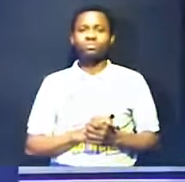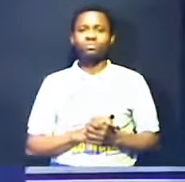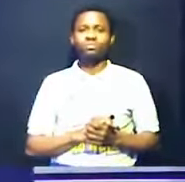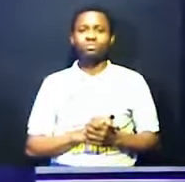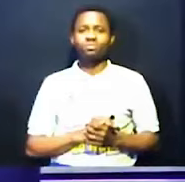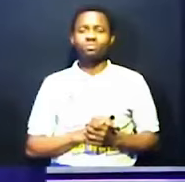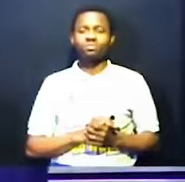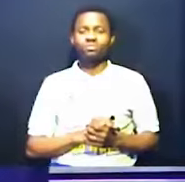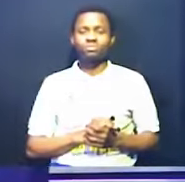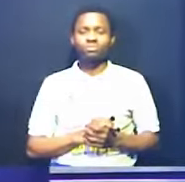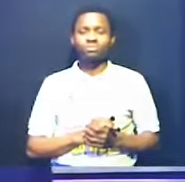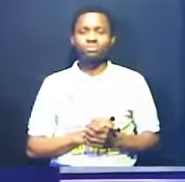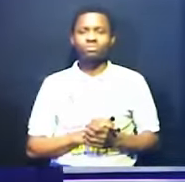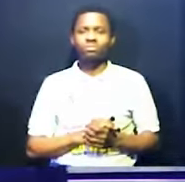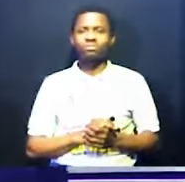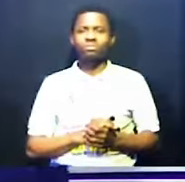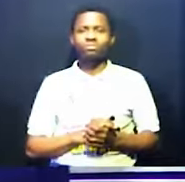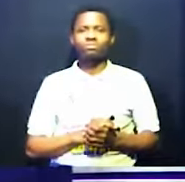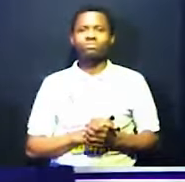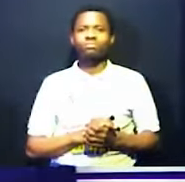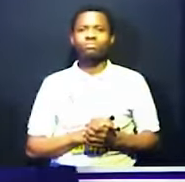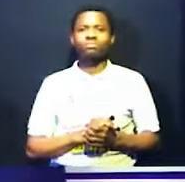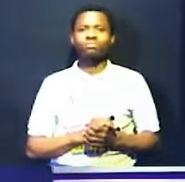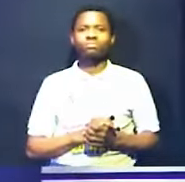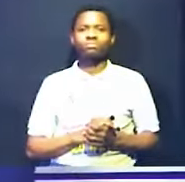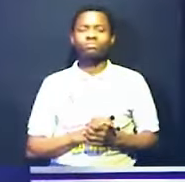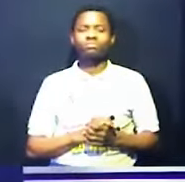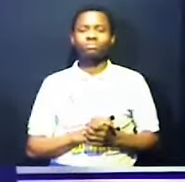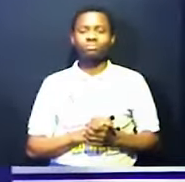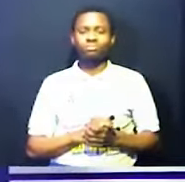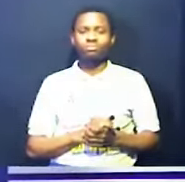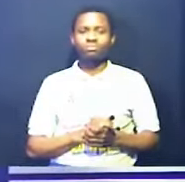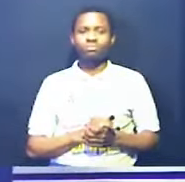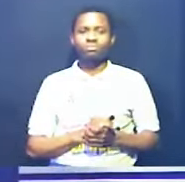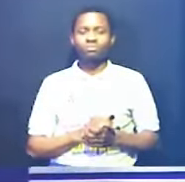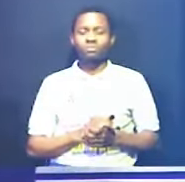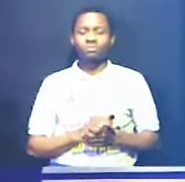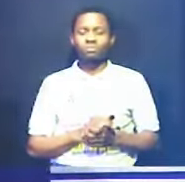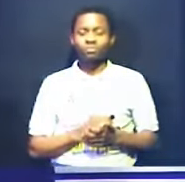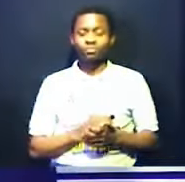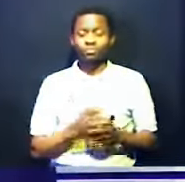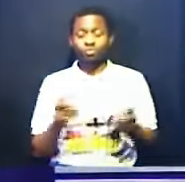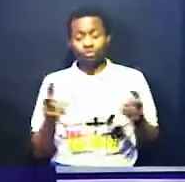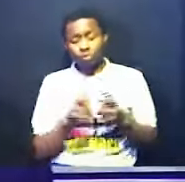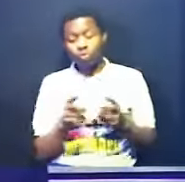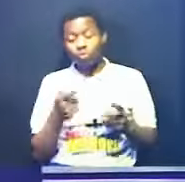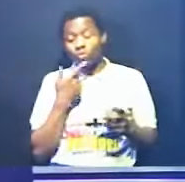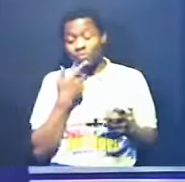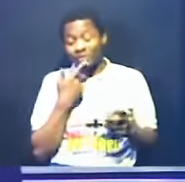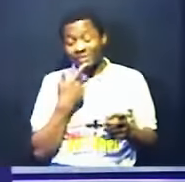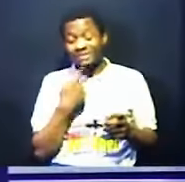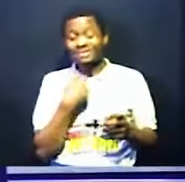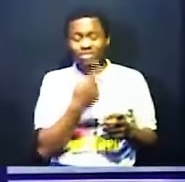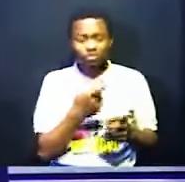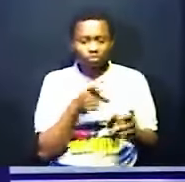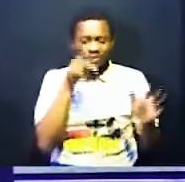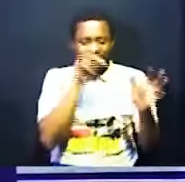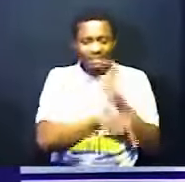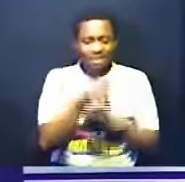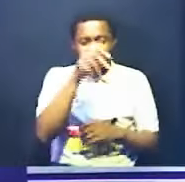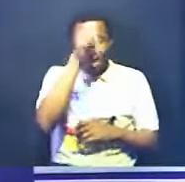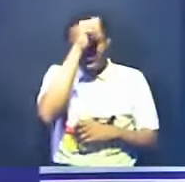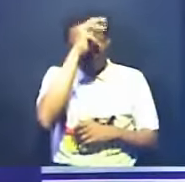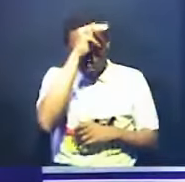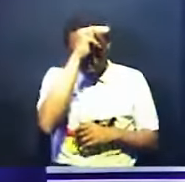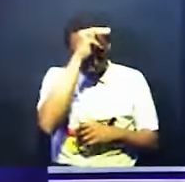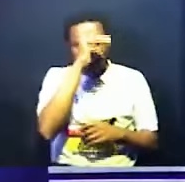Amnon bron satam. Na me semu se, mummo Amnona, munkuno, munsro enyame na